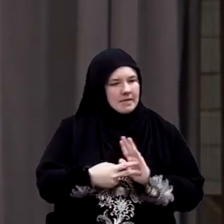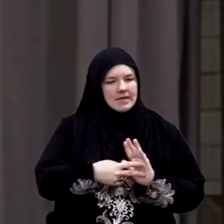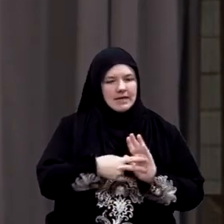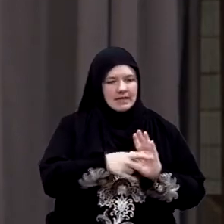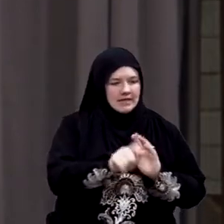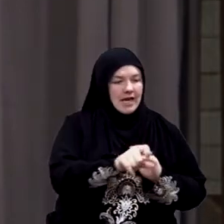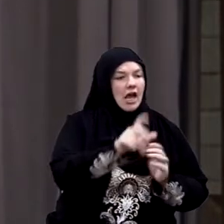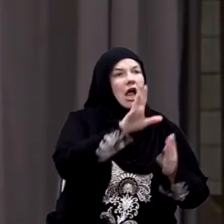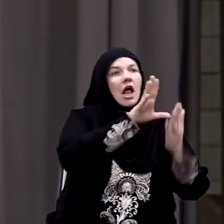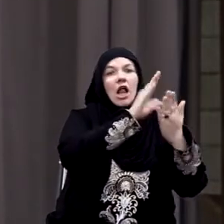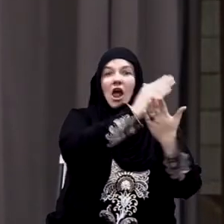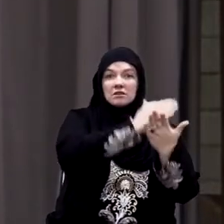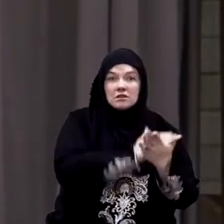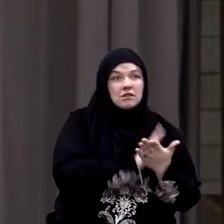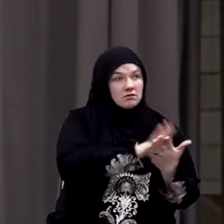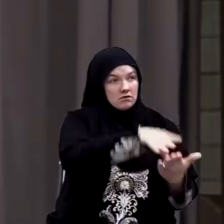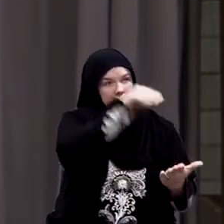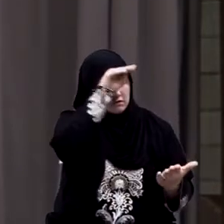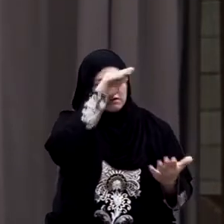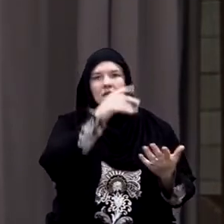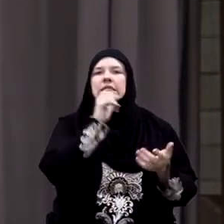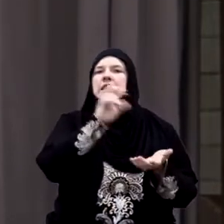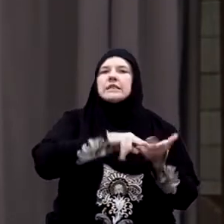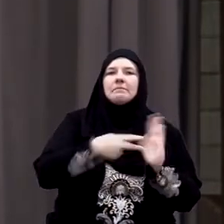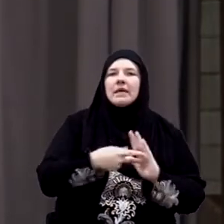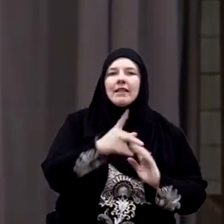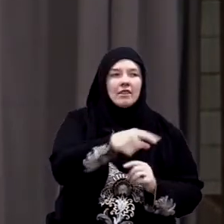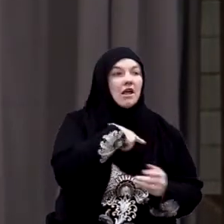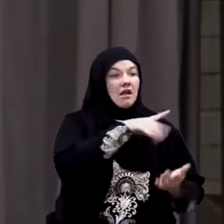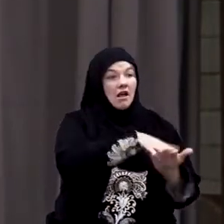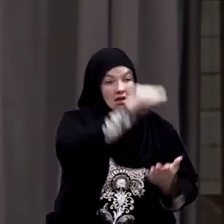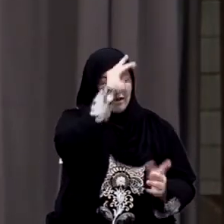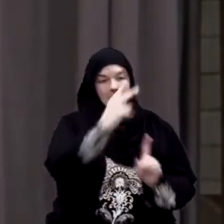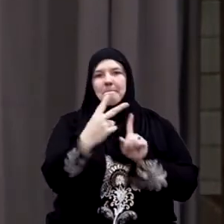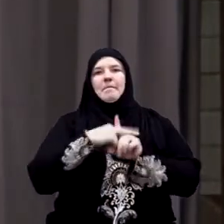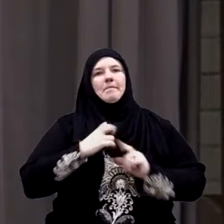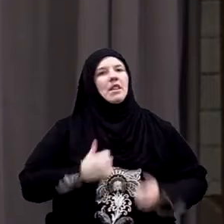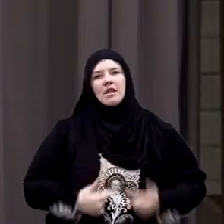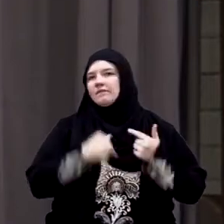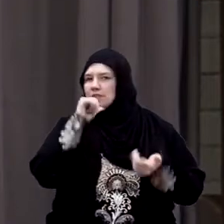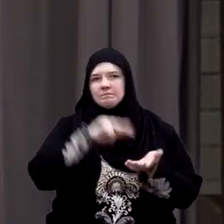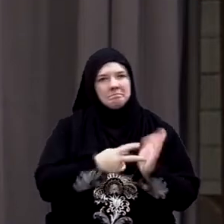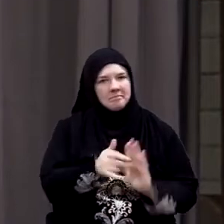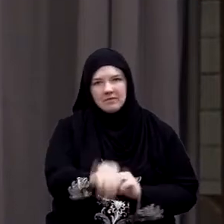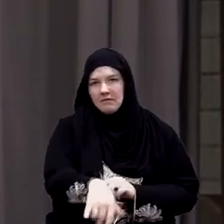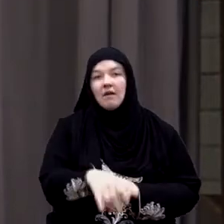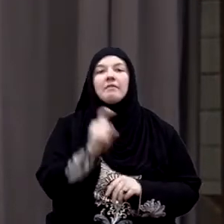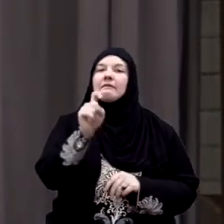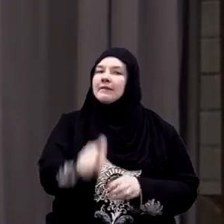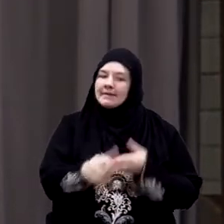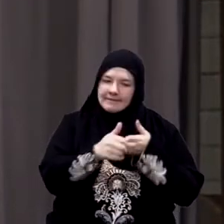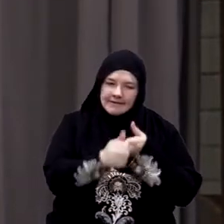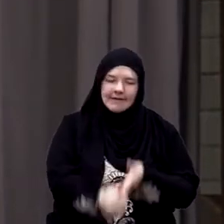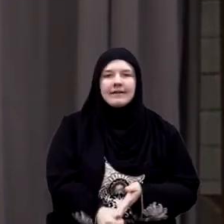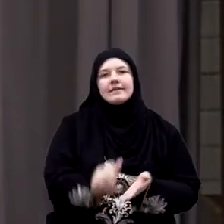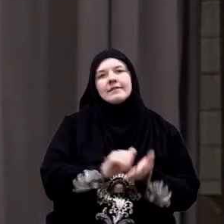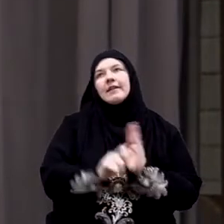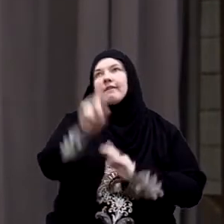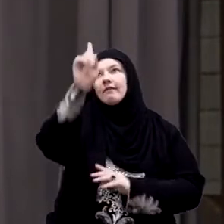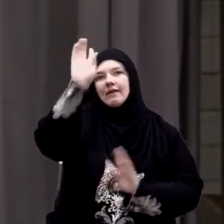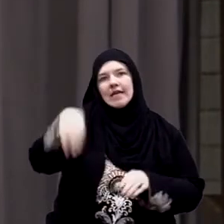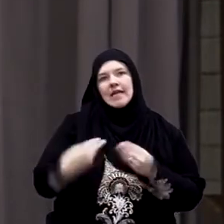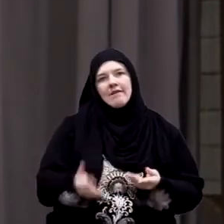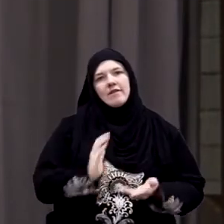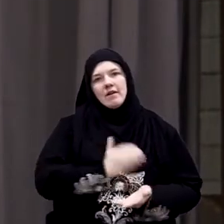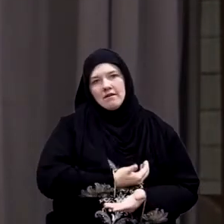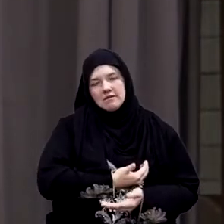lessons. It doesn't mean they turn a lesson into practice. They need the guidance that Allah has given us in